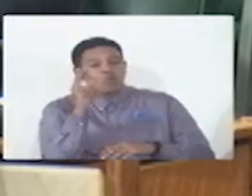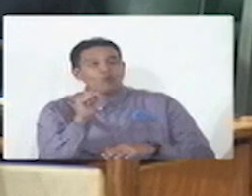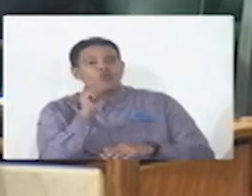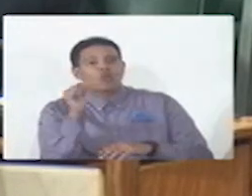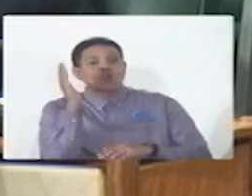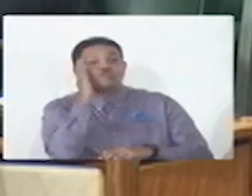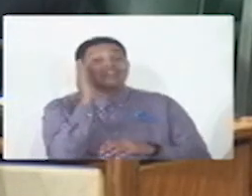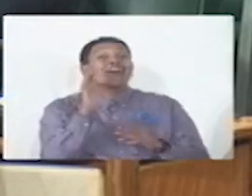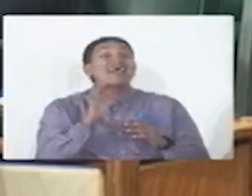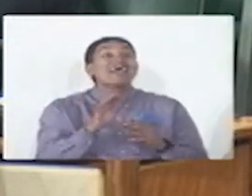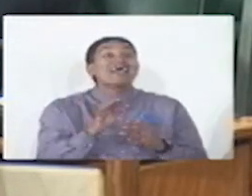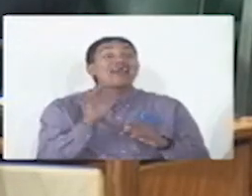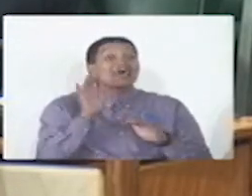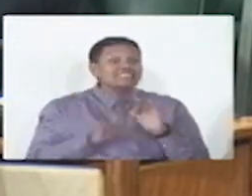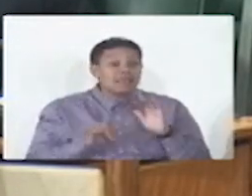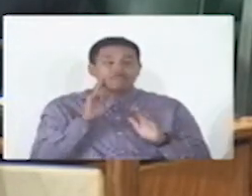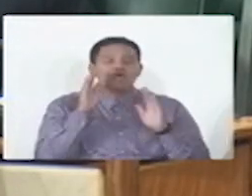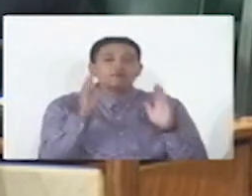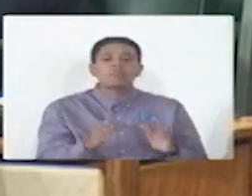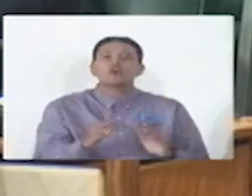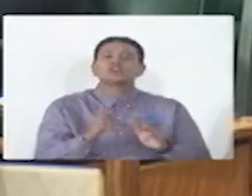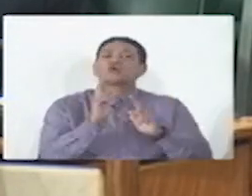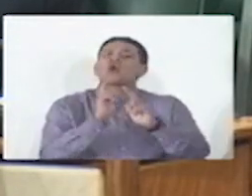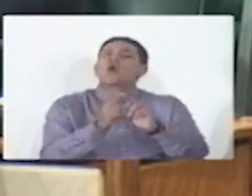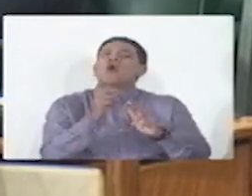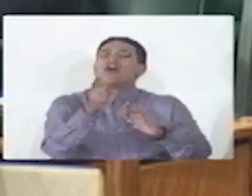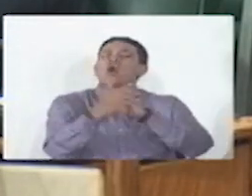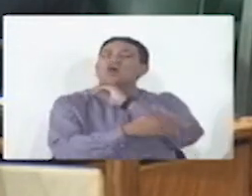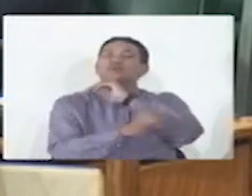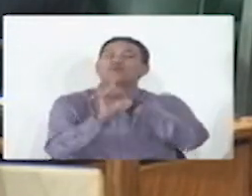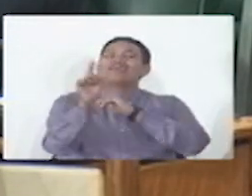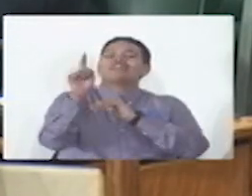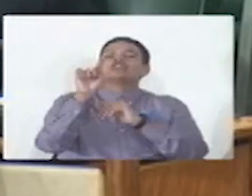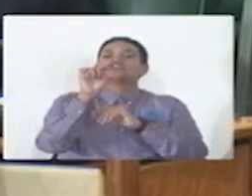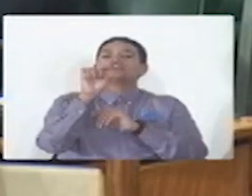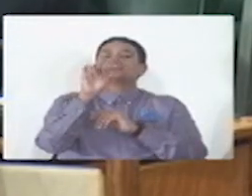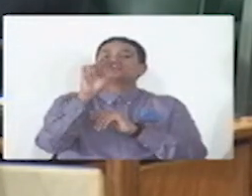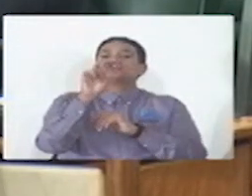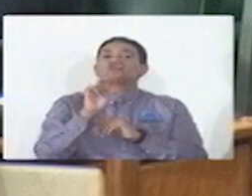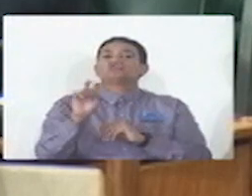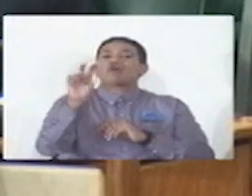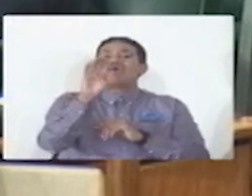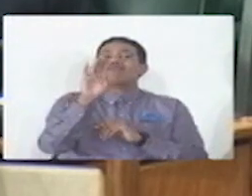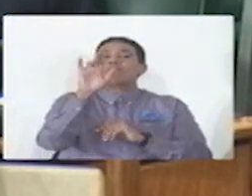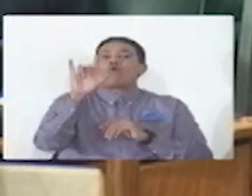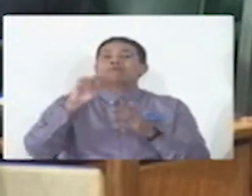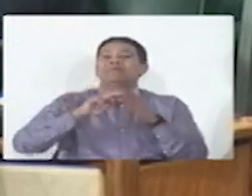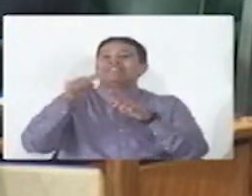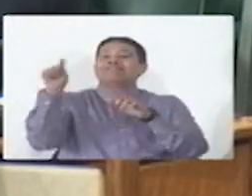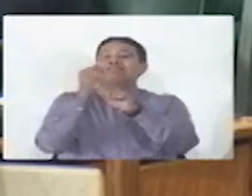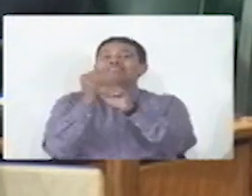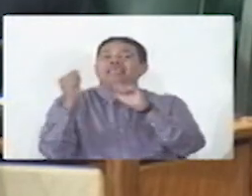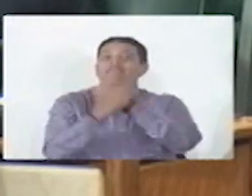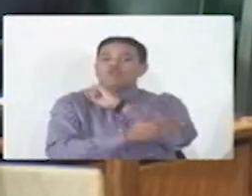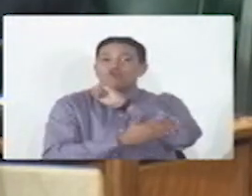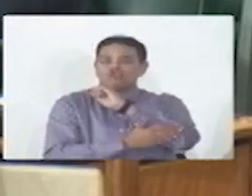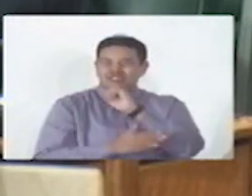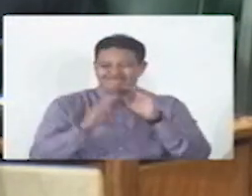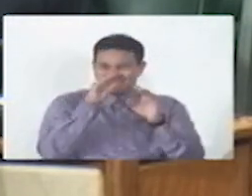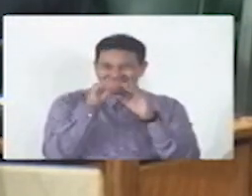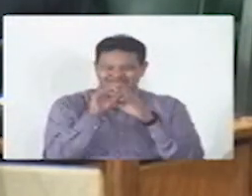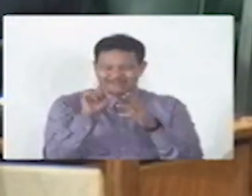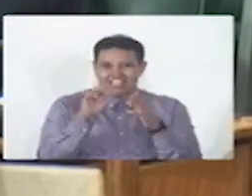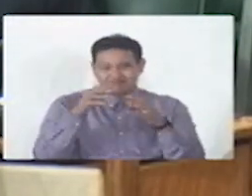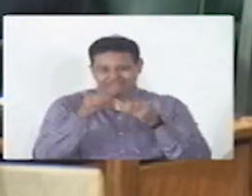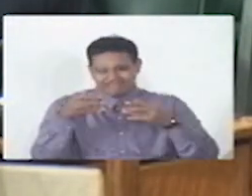coming from countries which have been designated as a part of the travel bubble. The countries in this bubble are